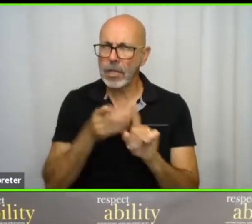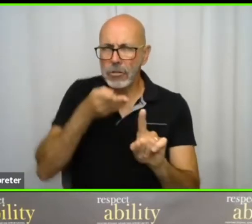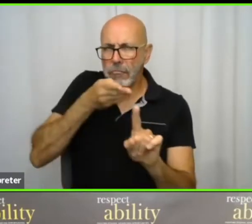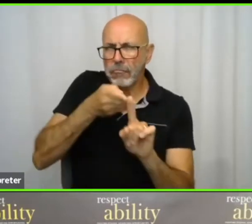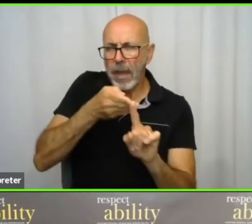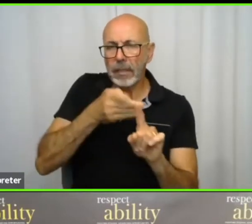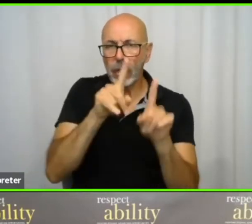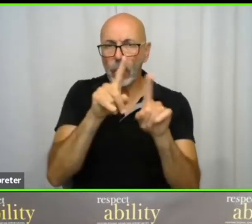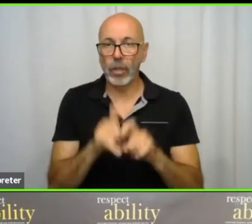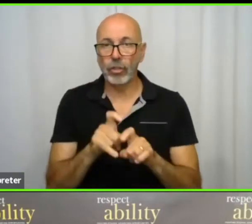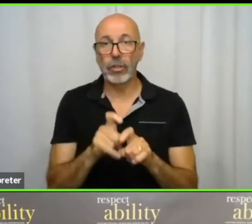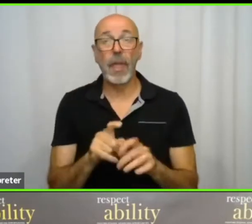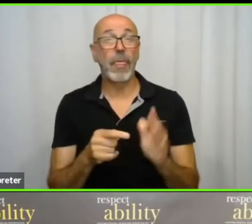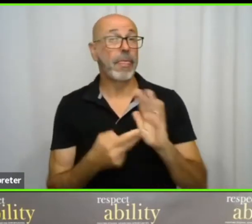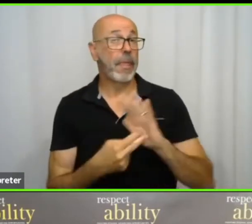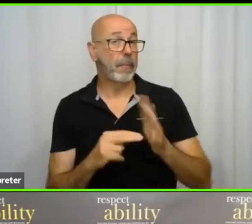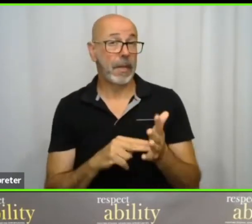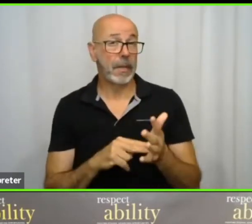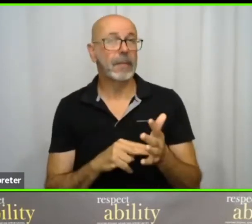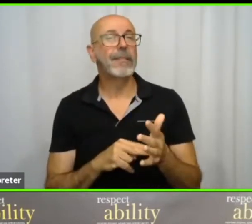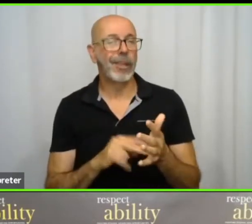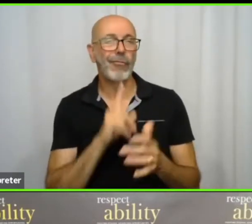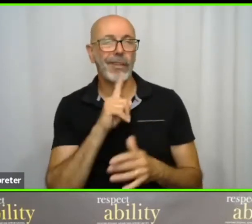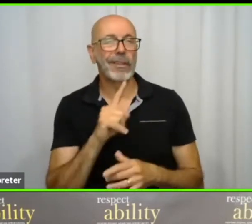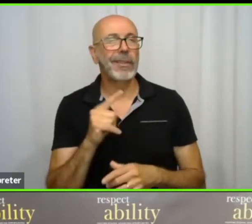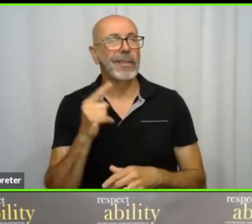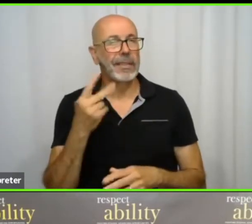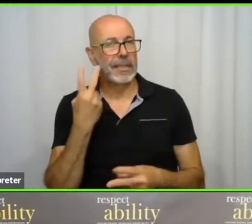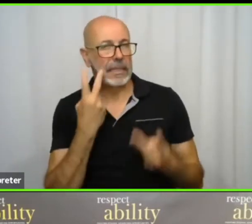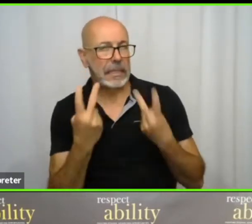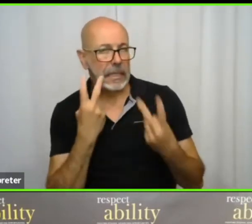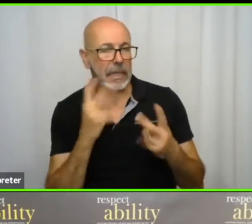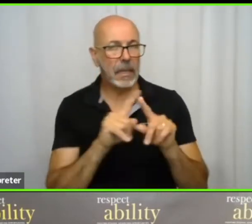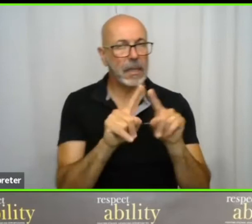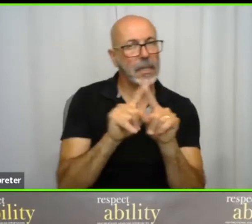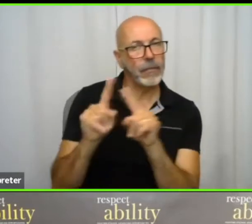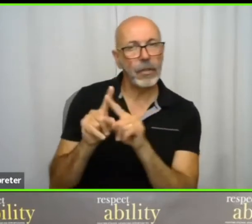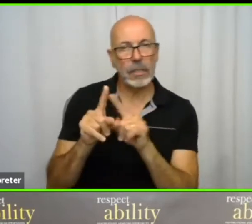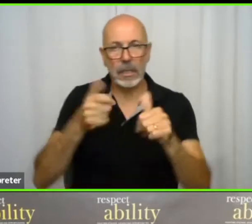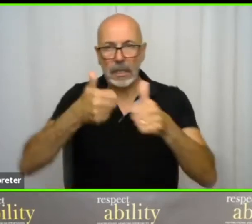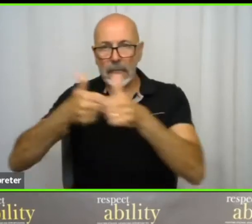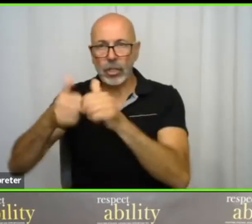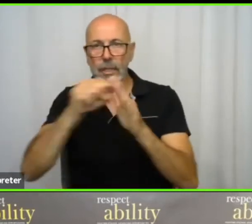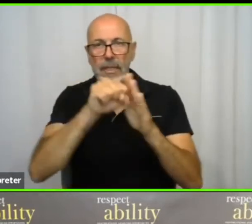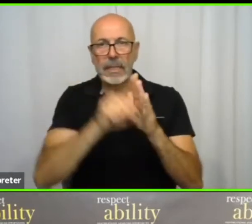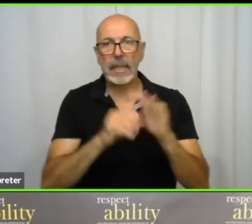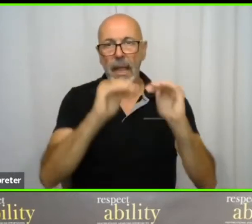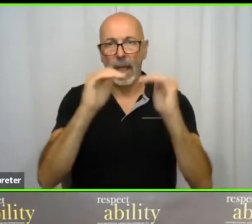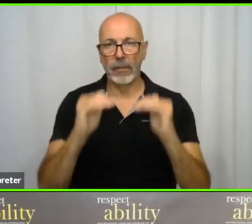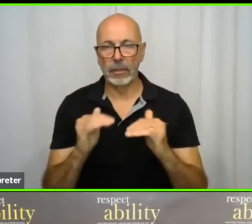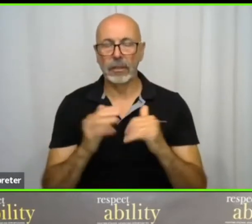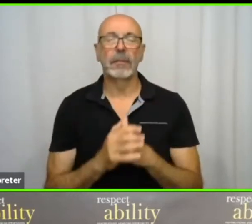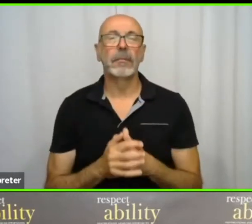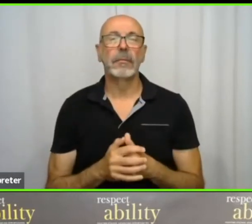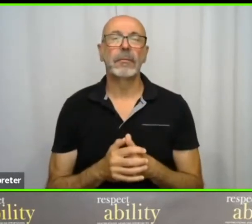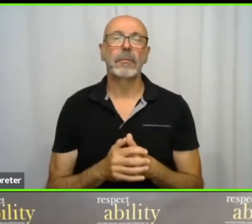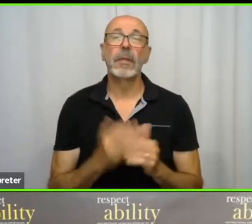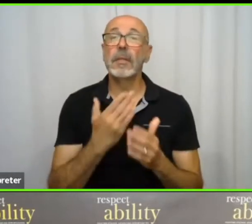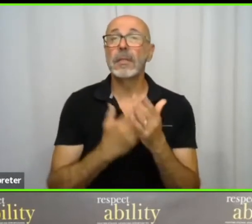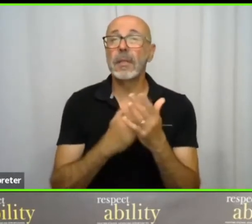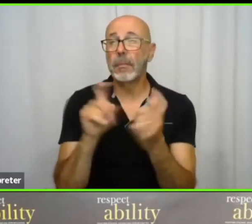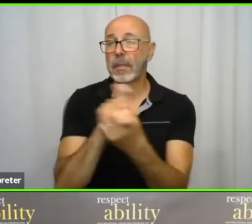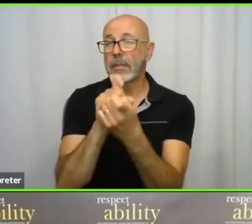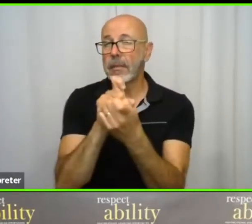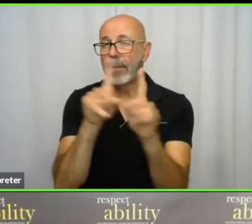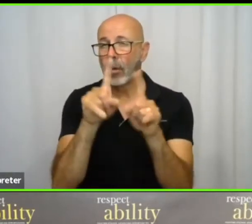think, indicate that they're starting to really think about kind of the differences we're seeing at the state level, as Josh was talking about. Some of the specific questions